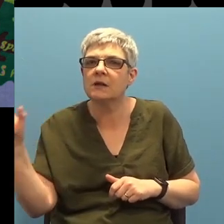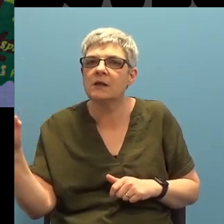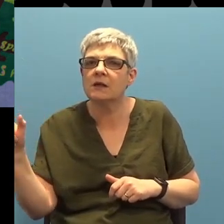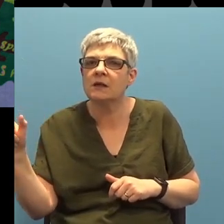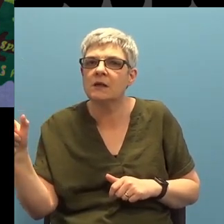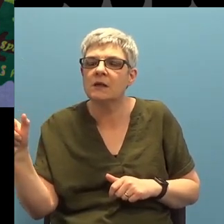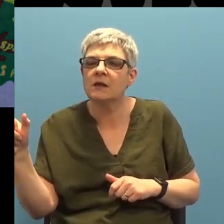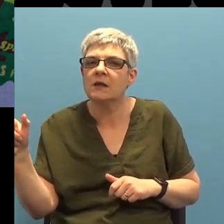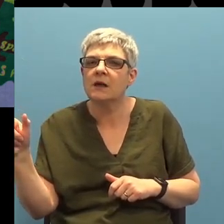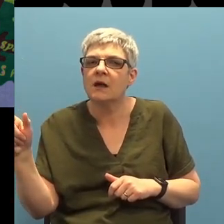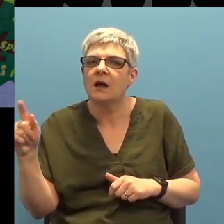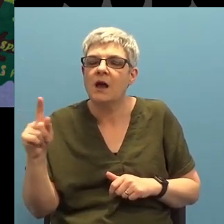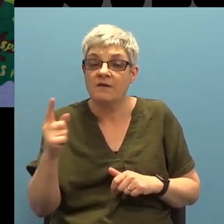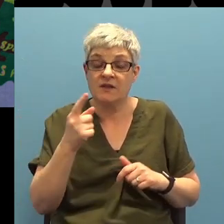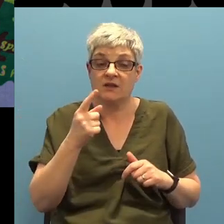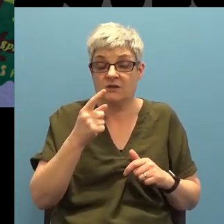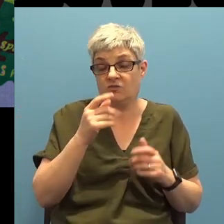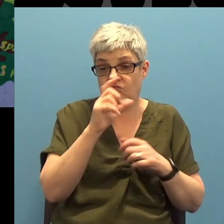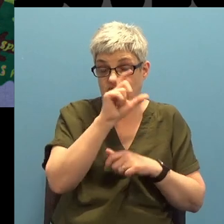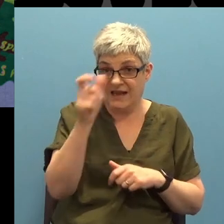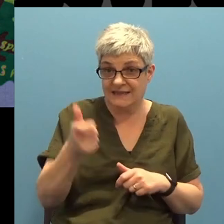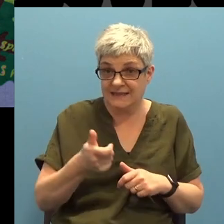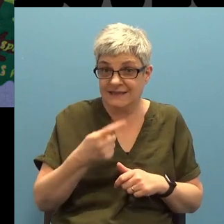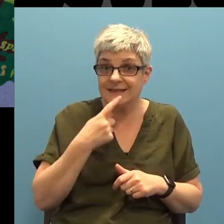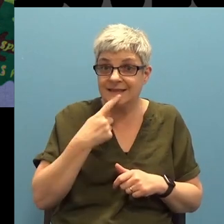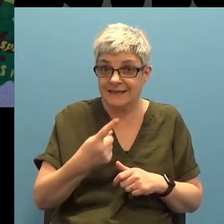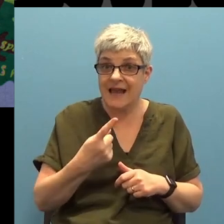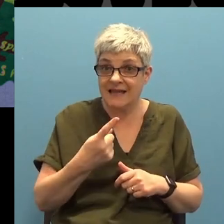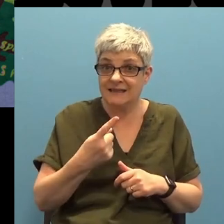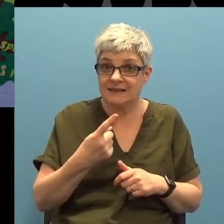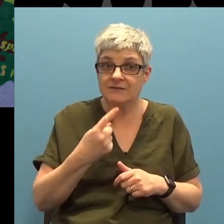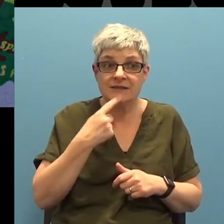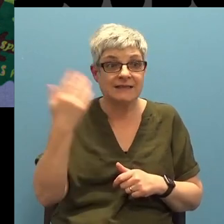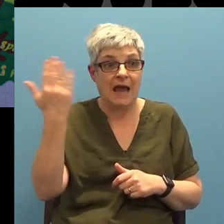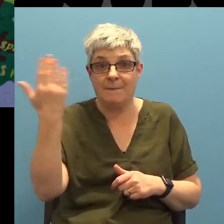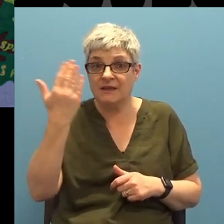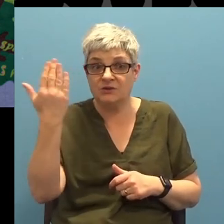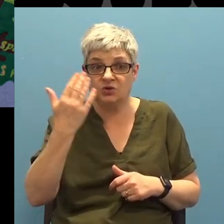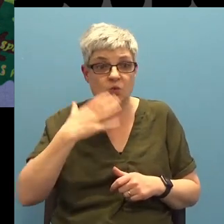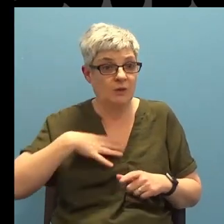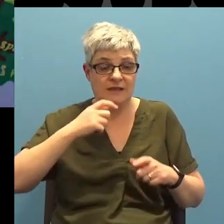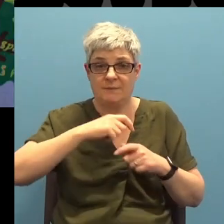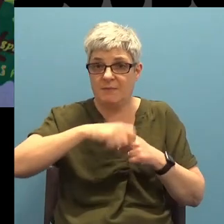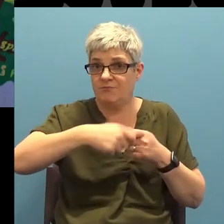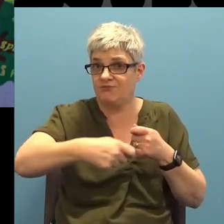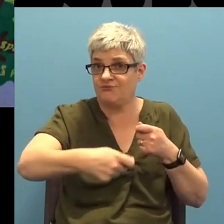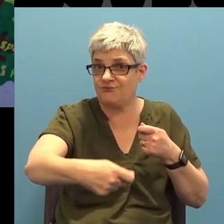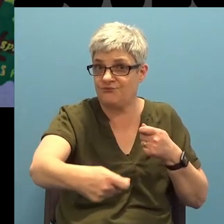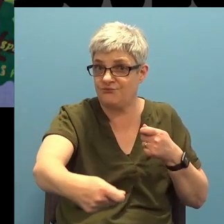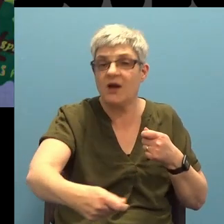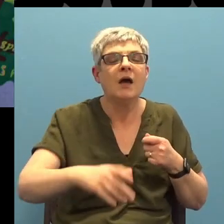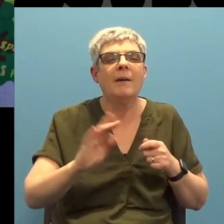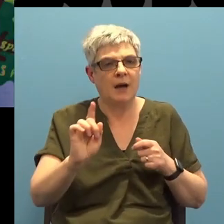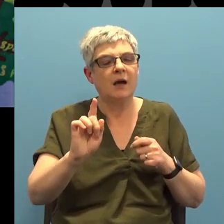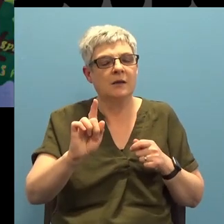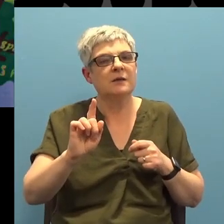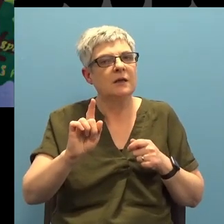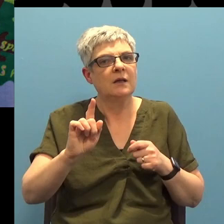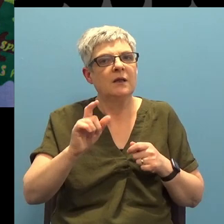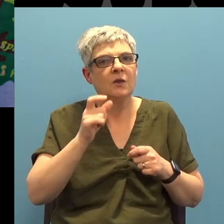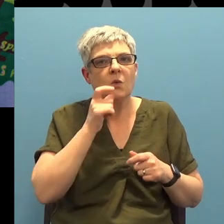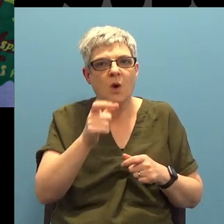Not only a testimony from Christ himself that sermons don't need to go on forever, but the words were